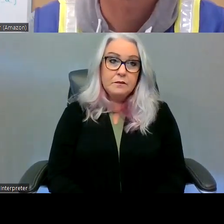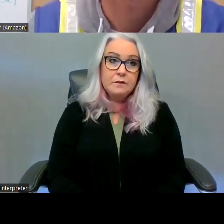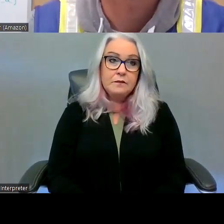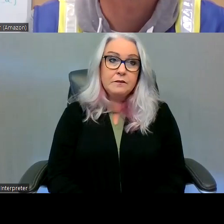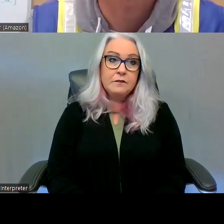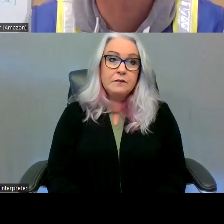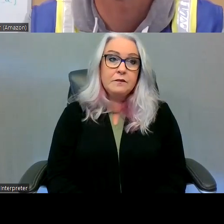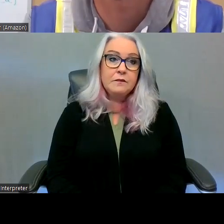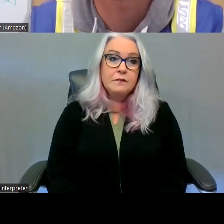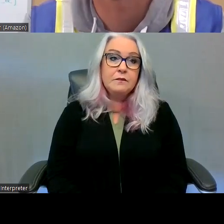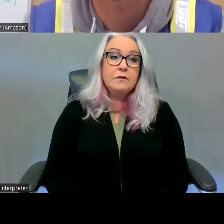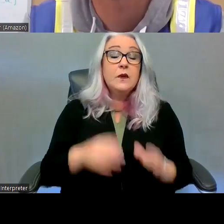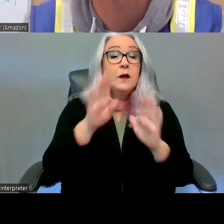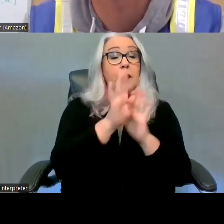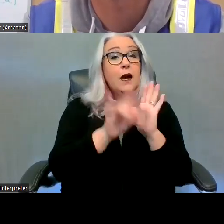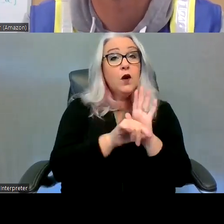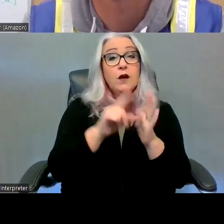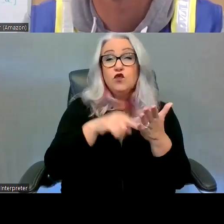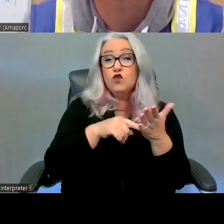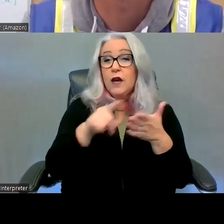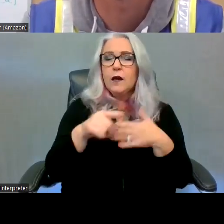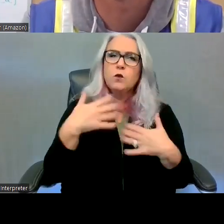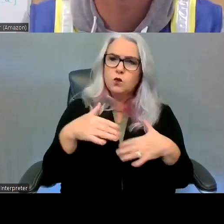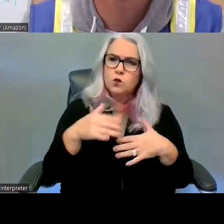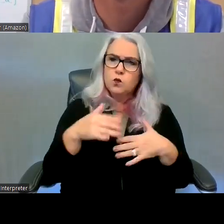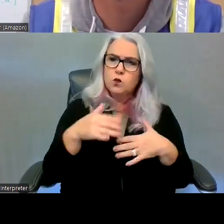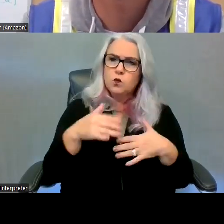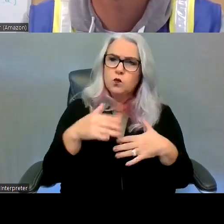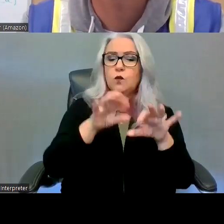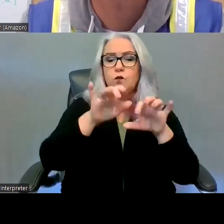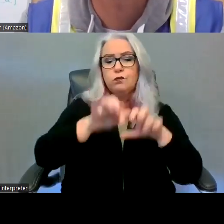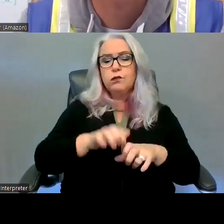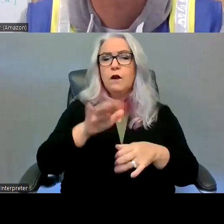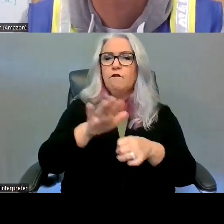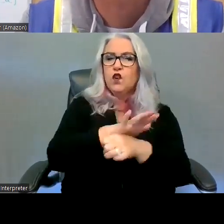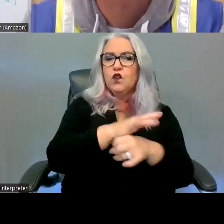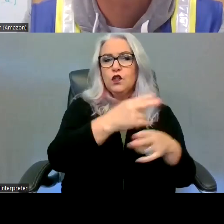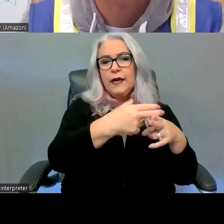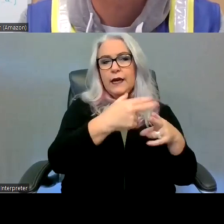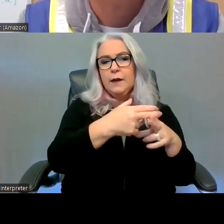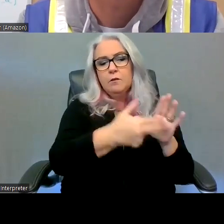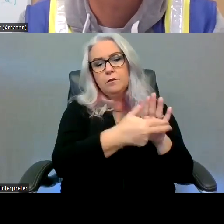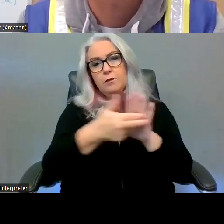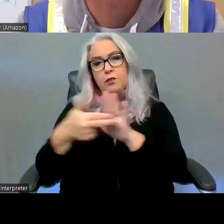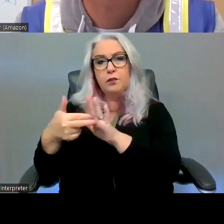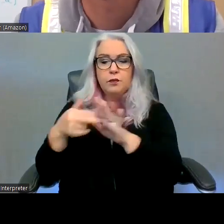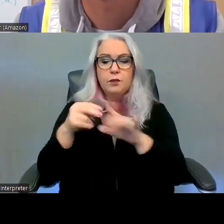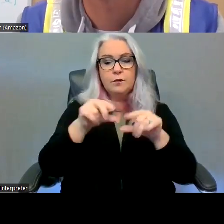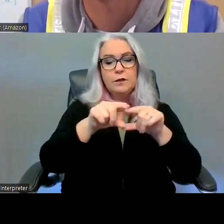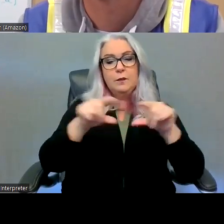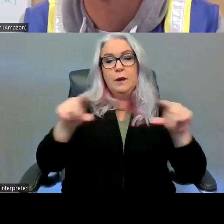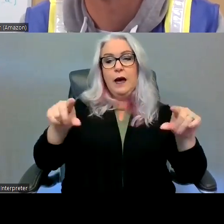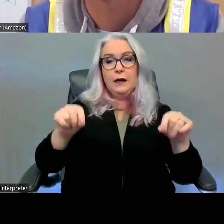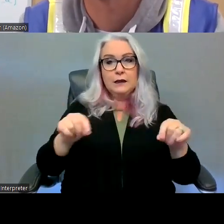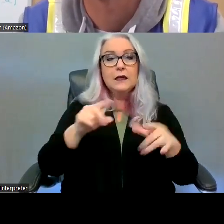This is for the background check. Now, this is very important that you put your full name in this box, and you want to make sure that, and I'll show you on the